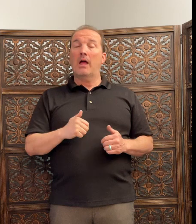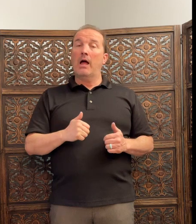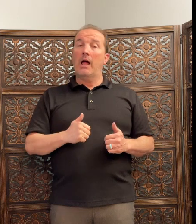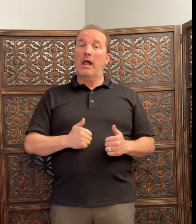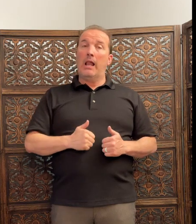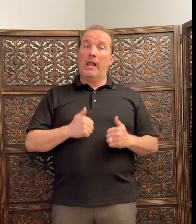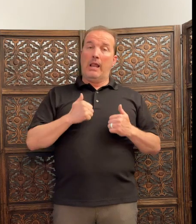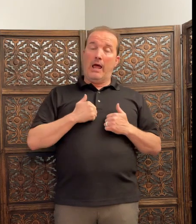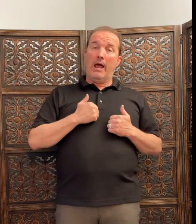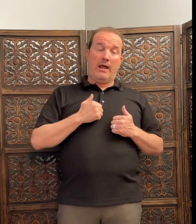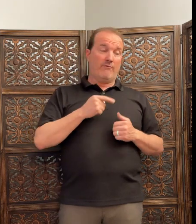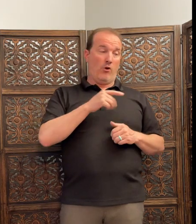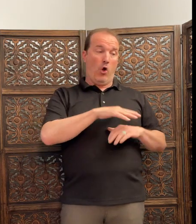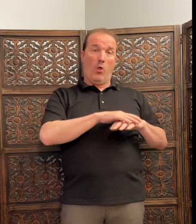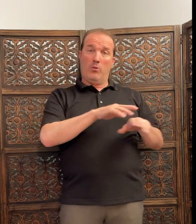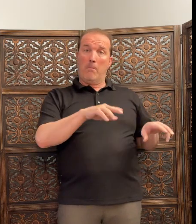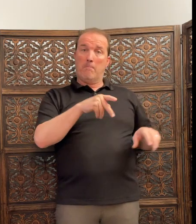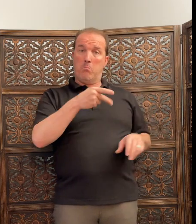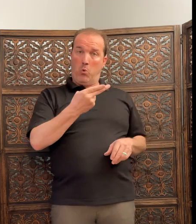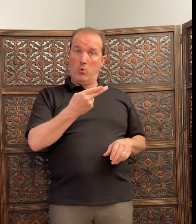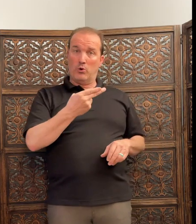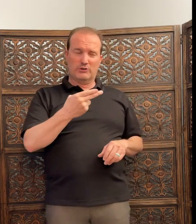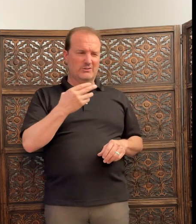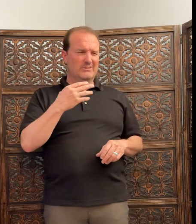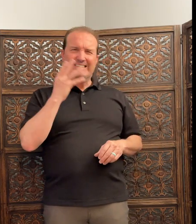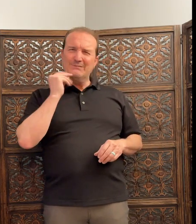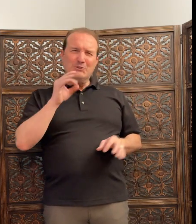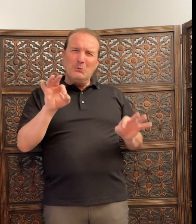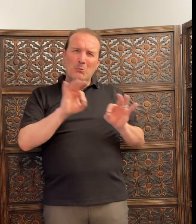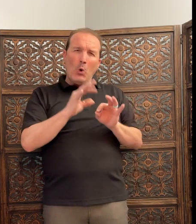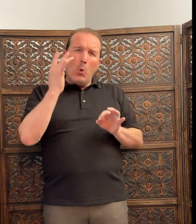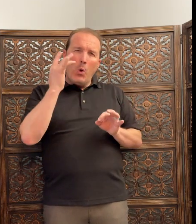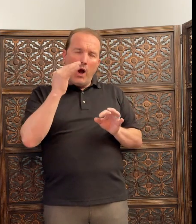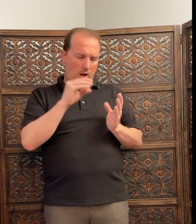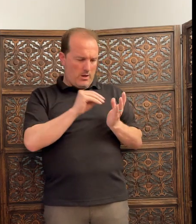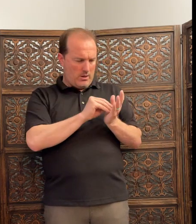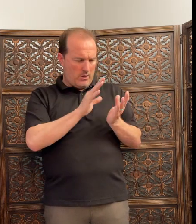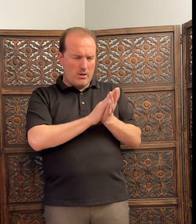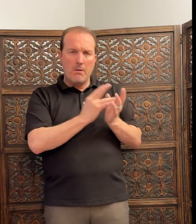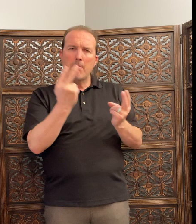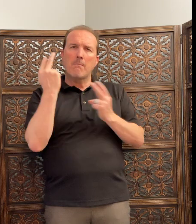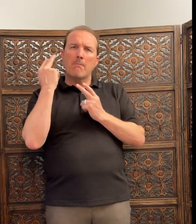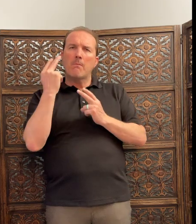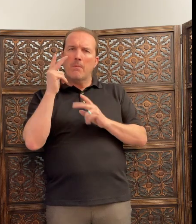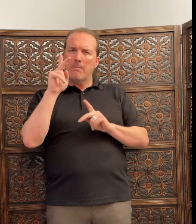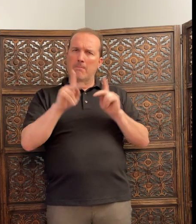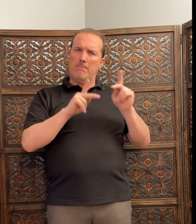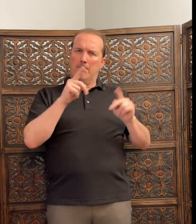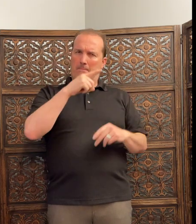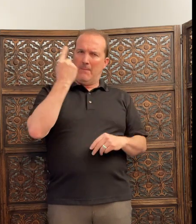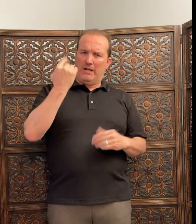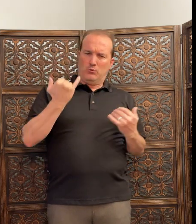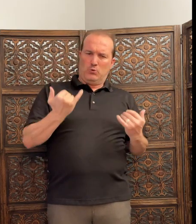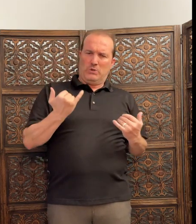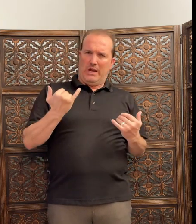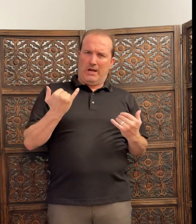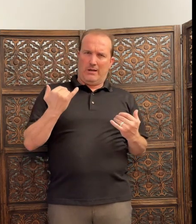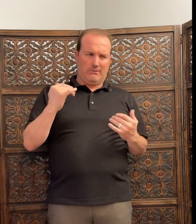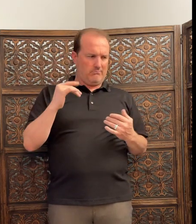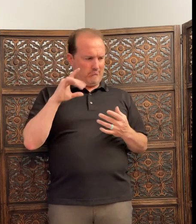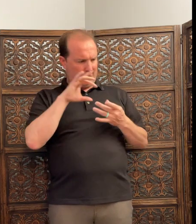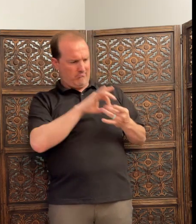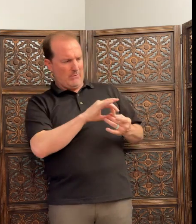the porch and the experiences that are shared there matter? Why does memorializing the folk provide a positive legacy for Black